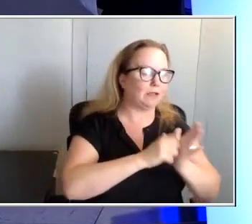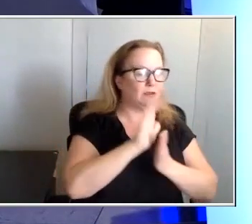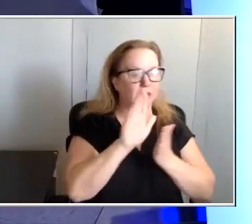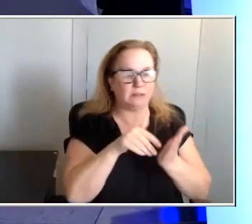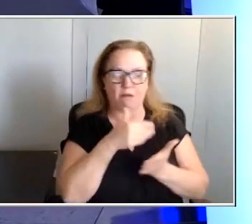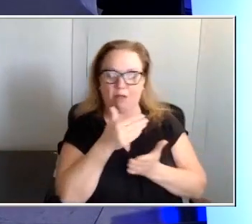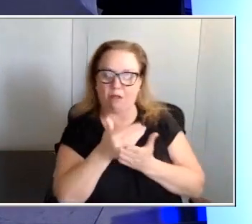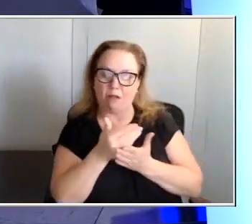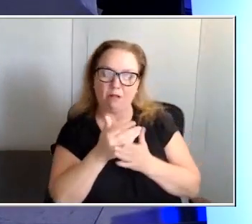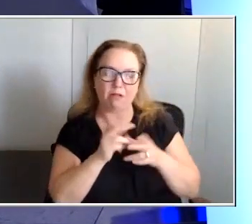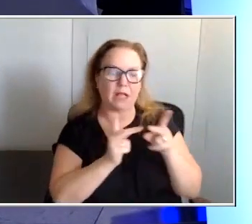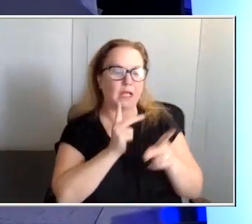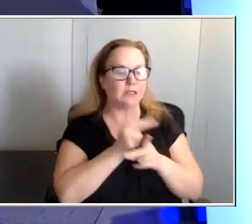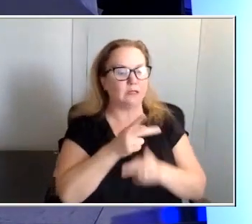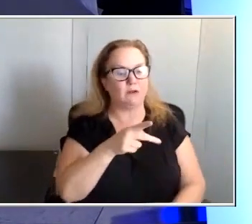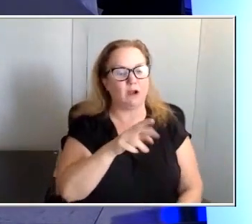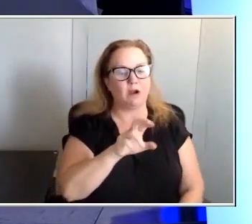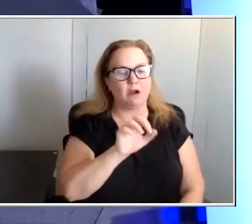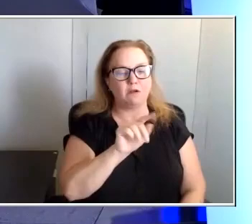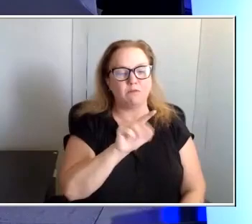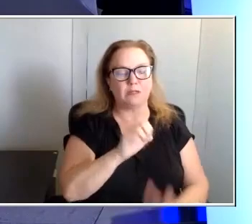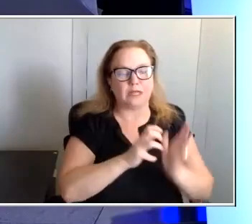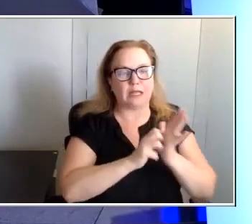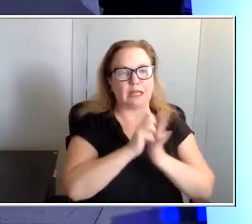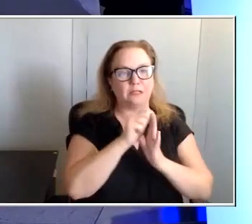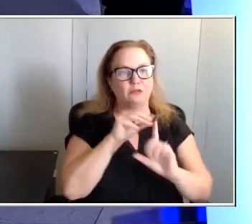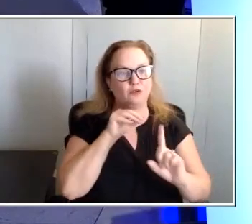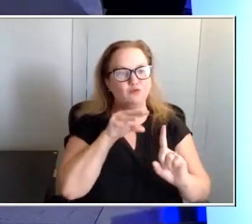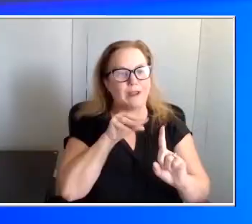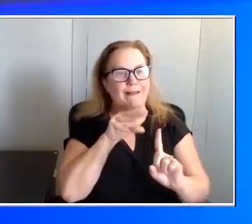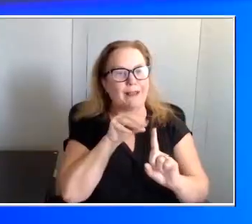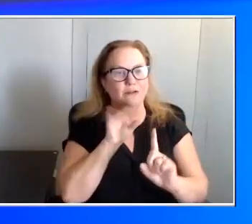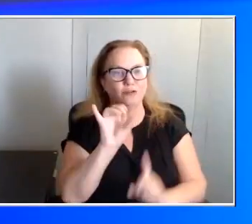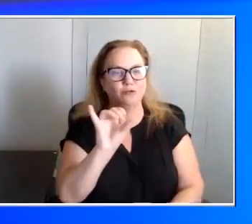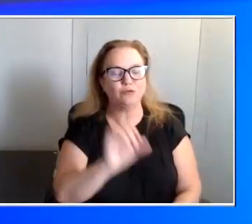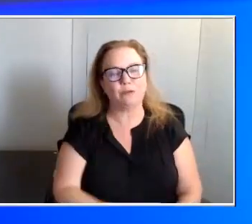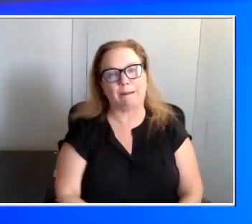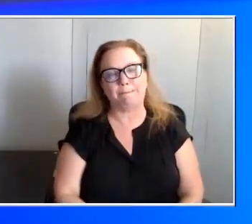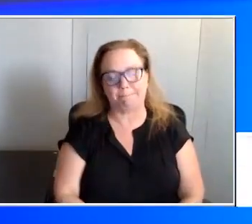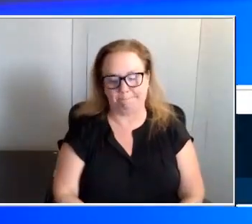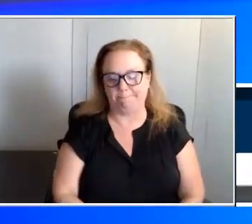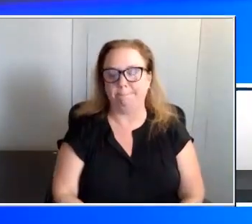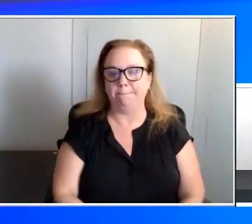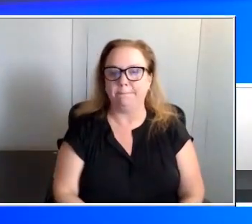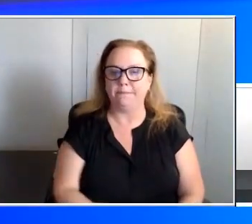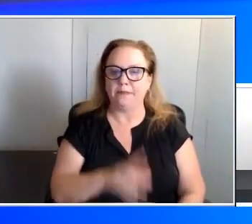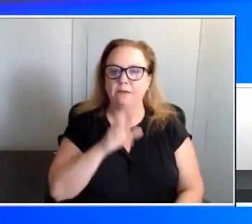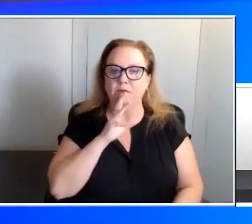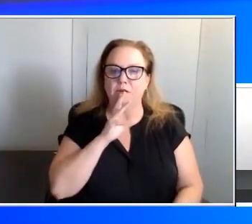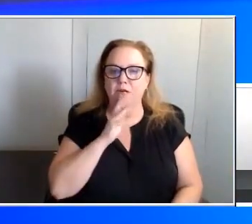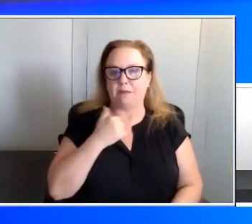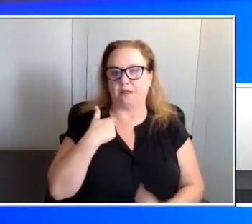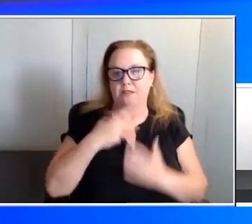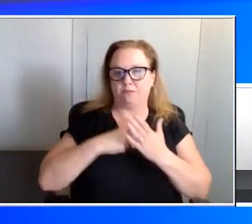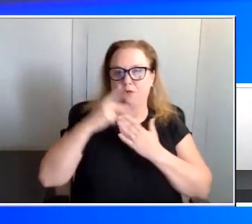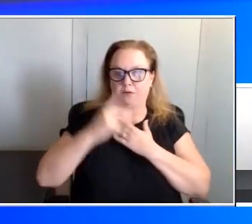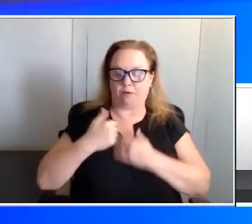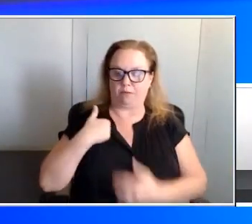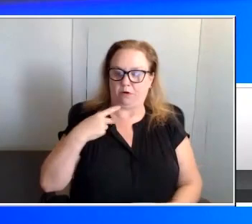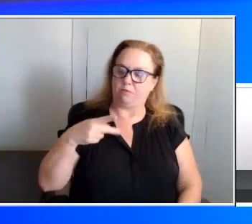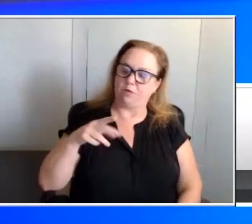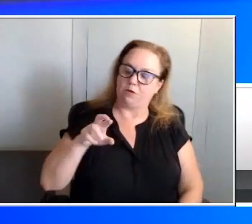when do you do other kind of standard radiation? How does all that go together? Well, I think we've talked about it on this program before, but proton